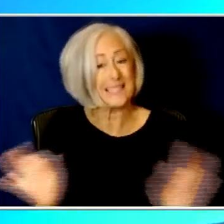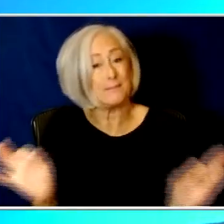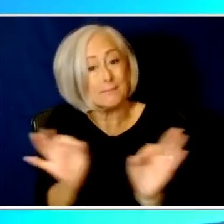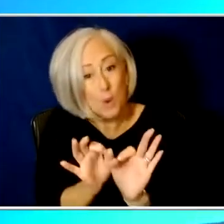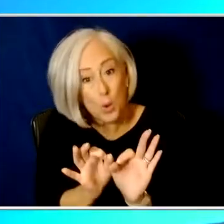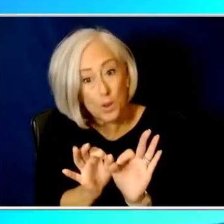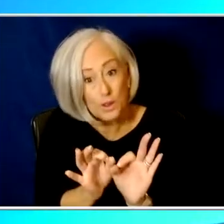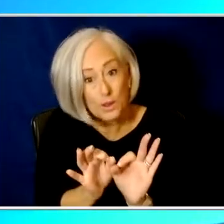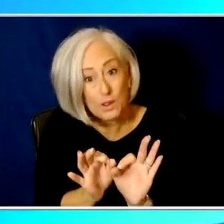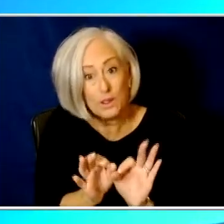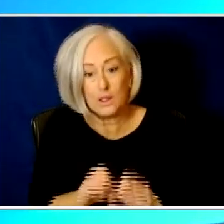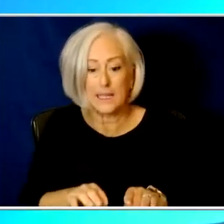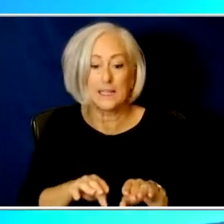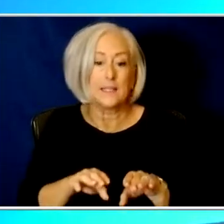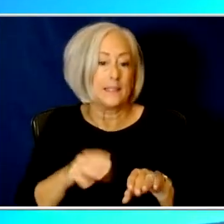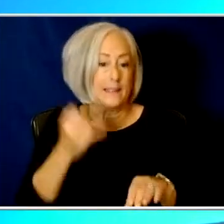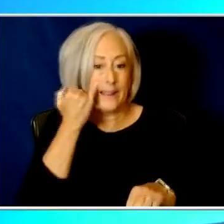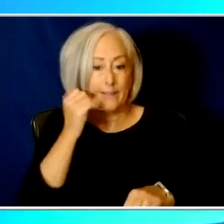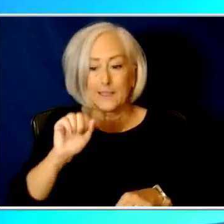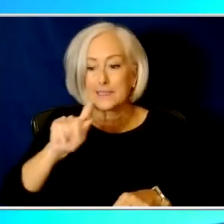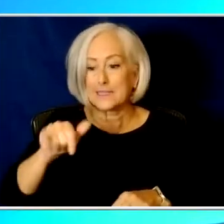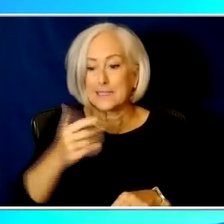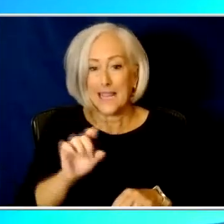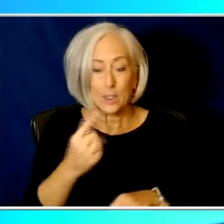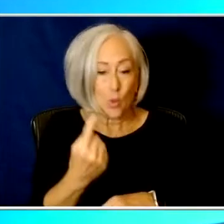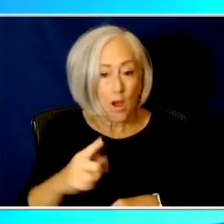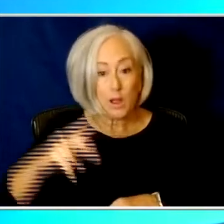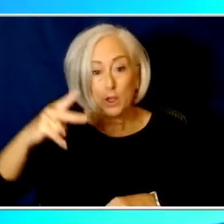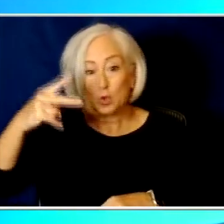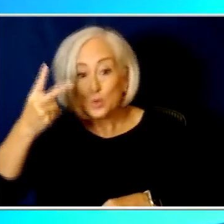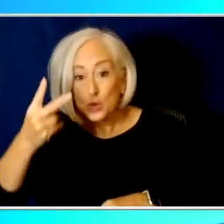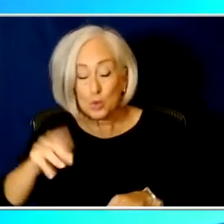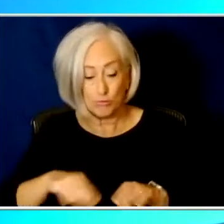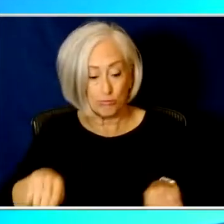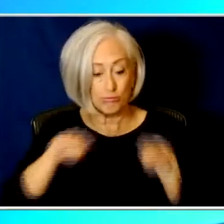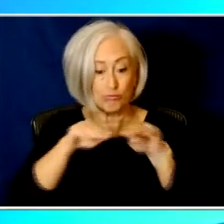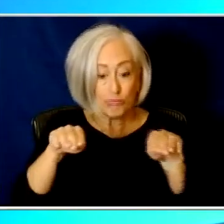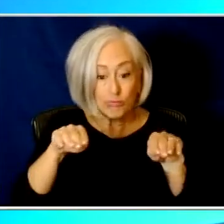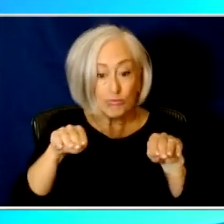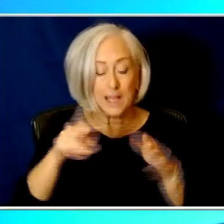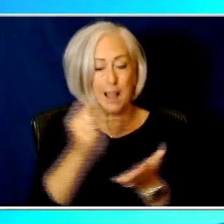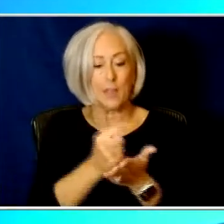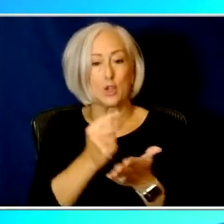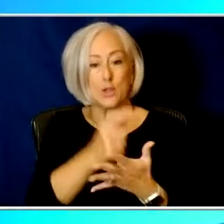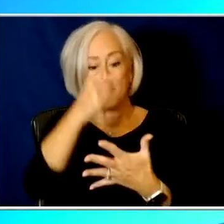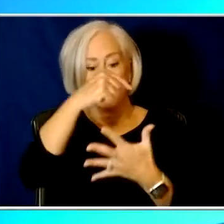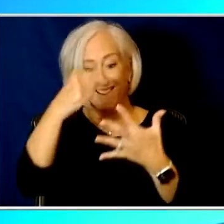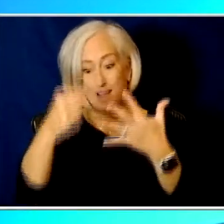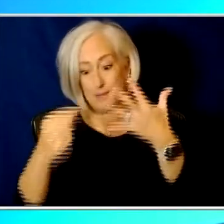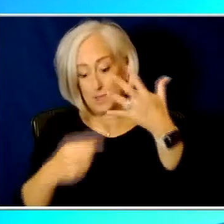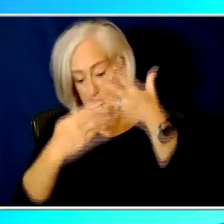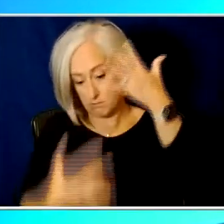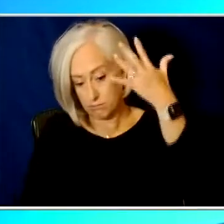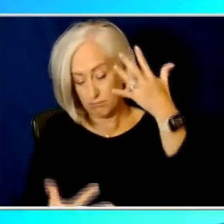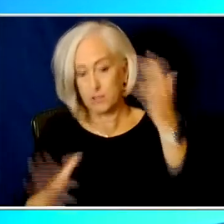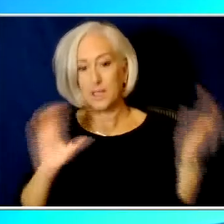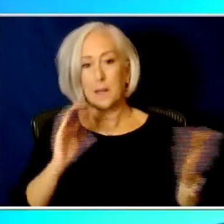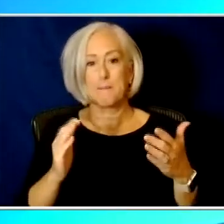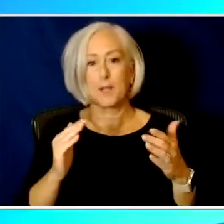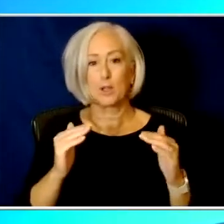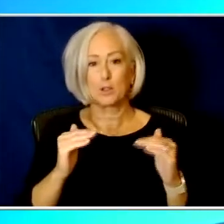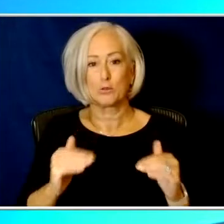stage 1, stage 2, the treatment options are much better for those patients. The overall